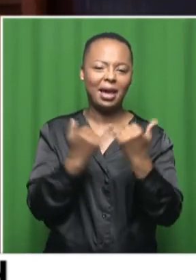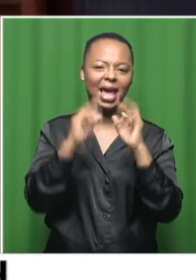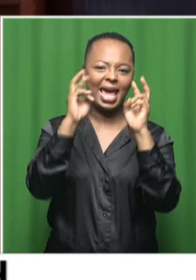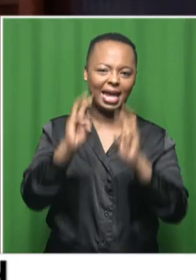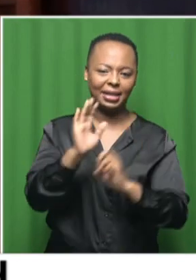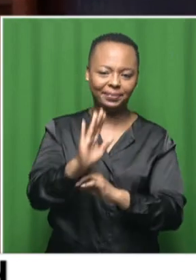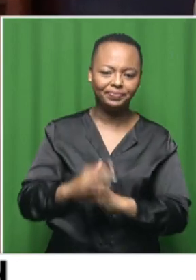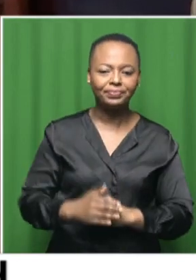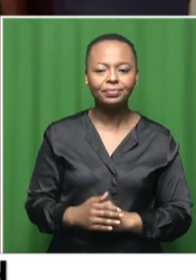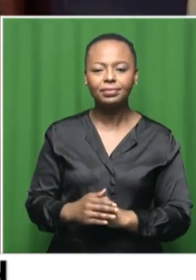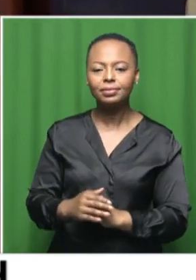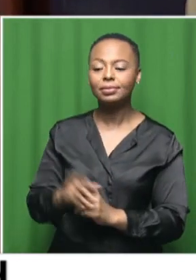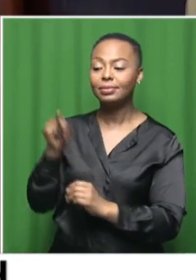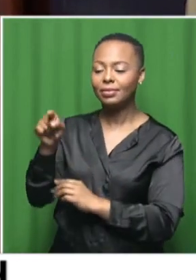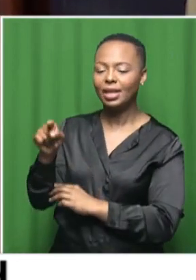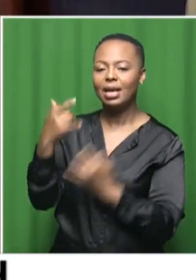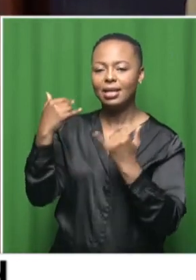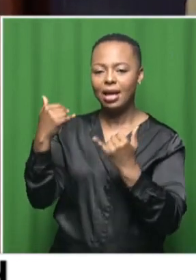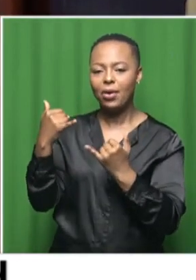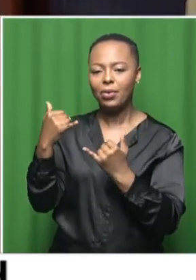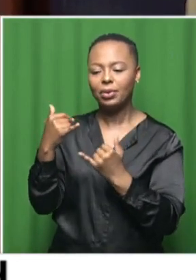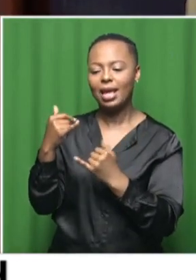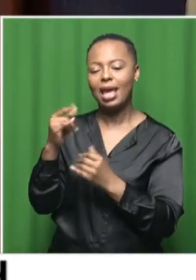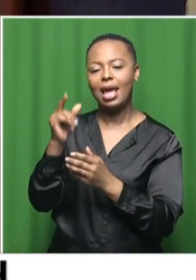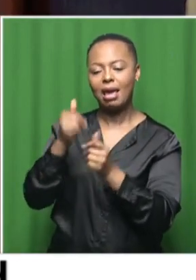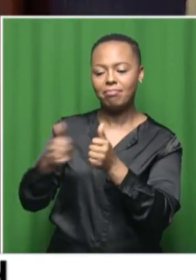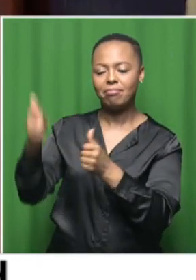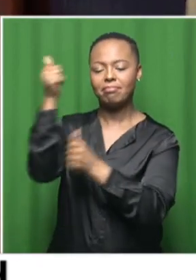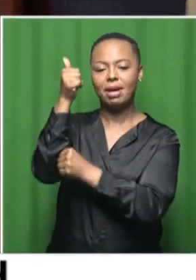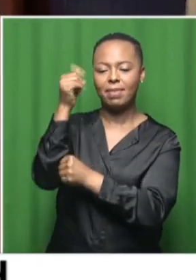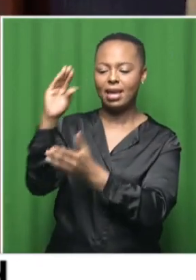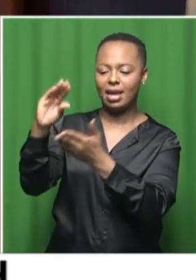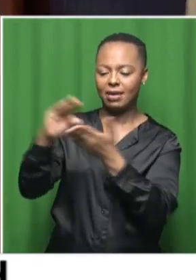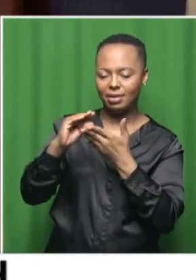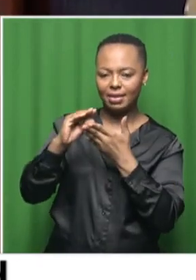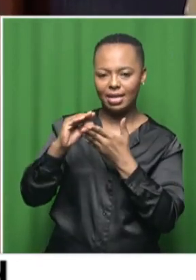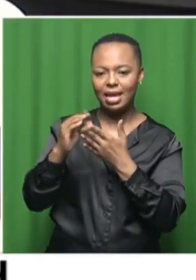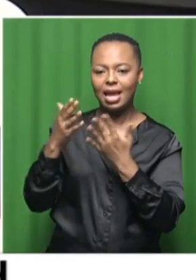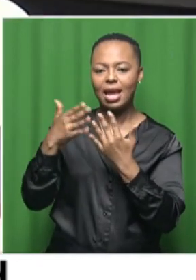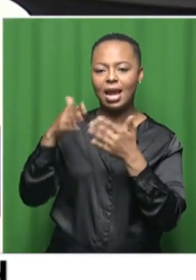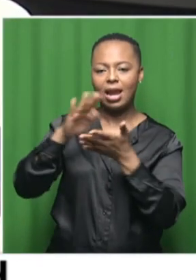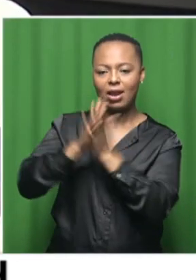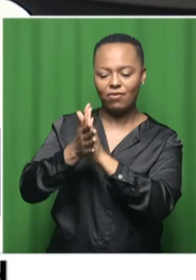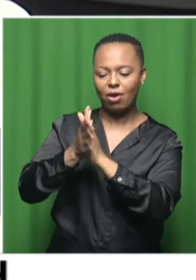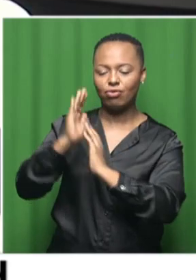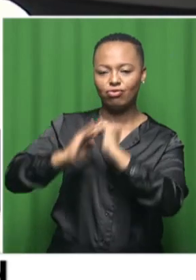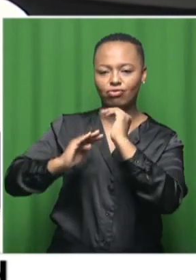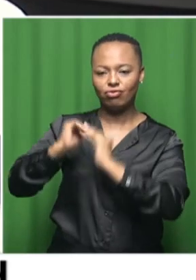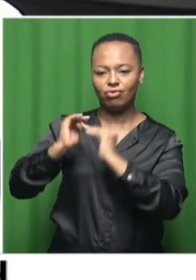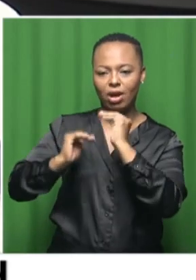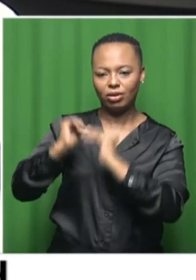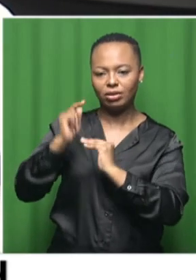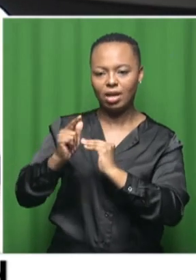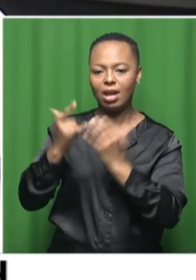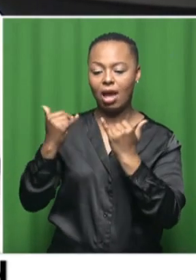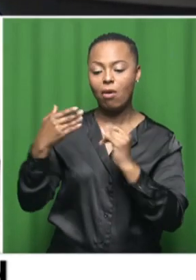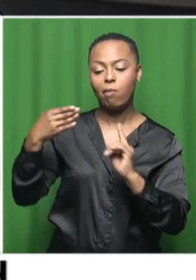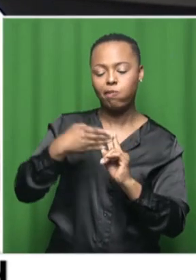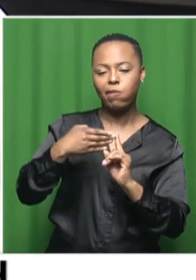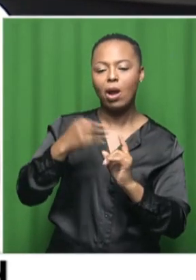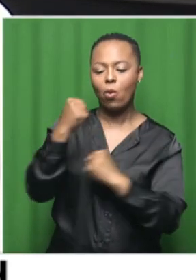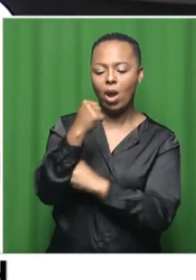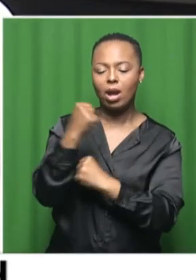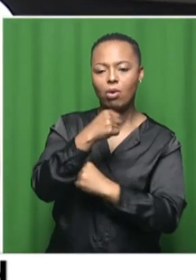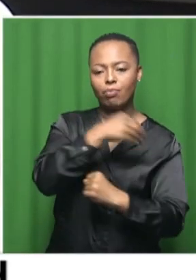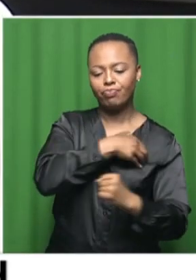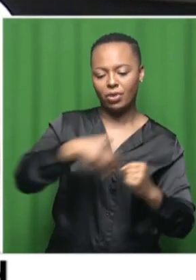Kgosientsho Ramokgopa, who's the head of Investment and Infrastructure Office in the Presidency. Dr. Ramokgopa, good morning and thanks for being with us. Morning,